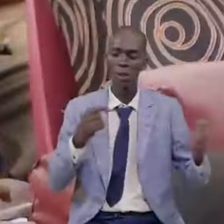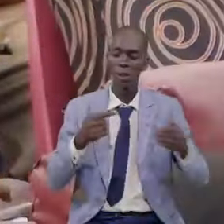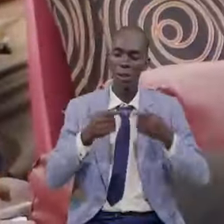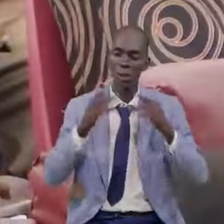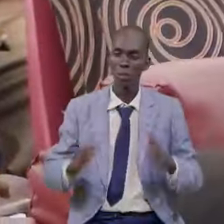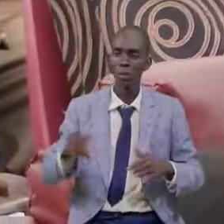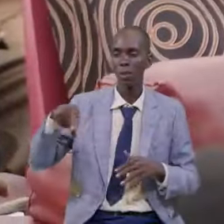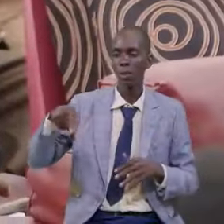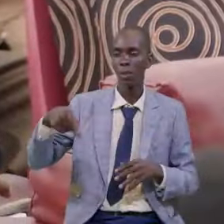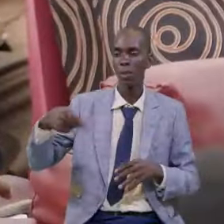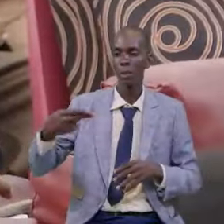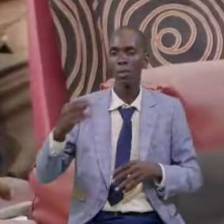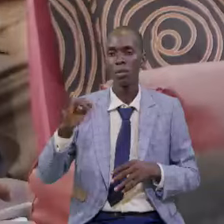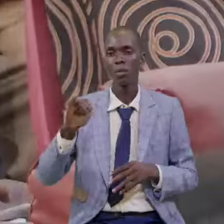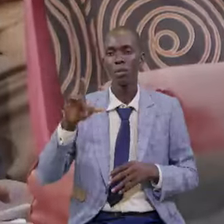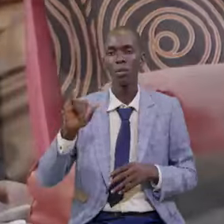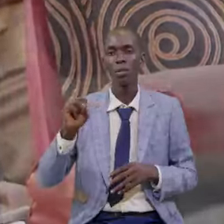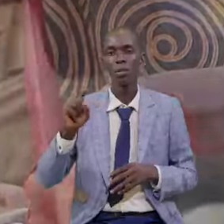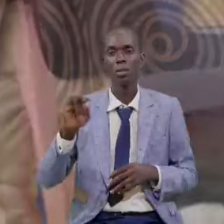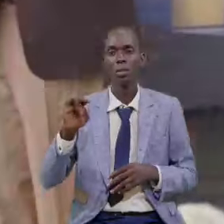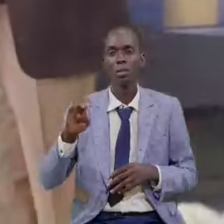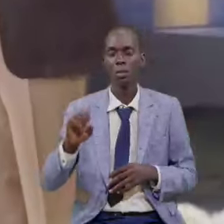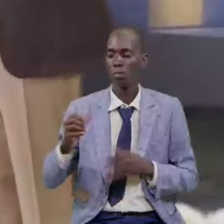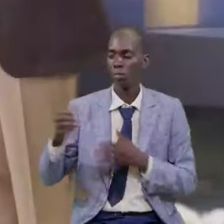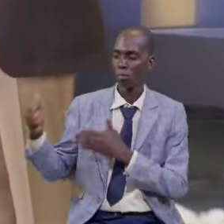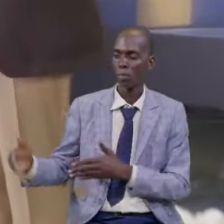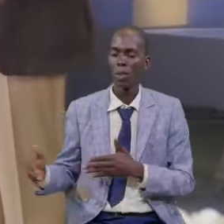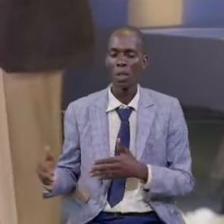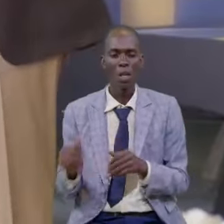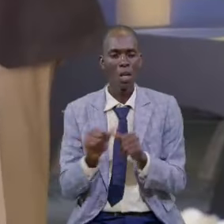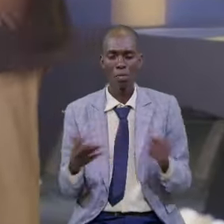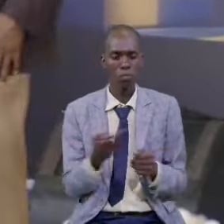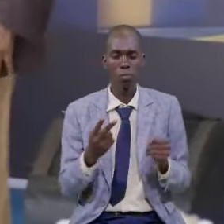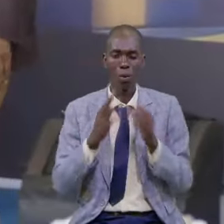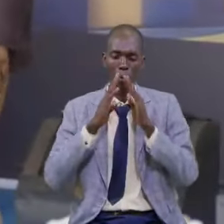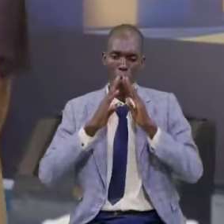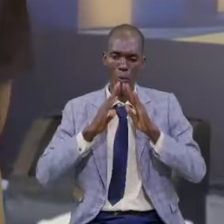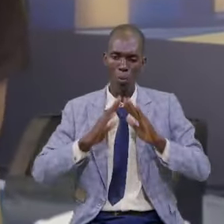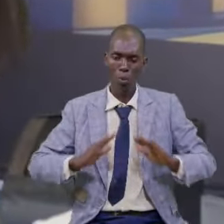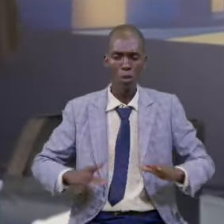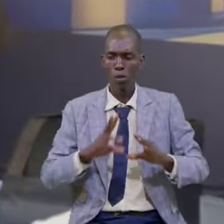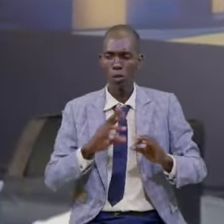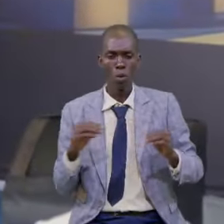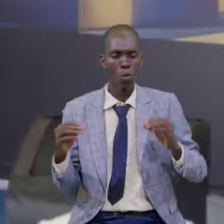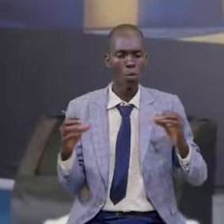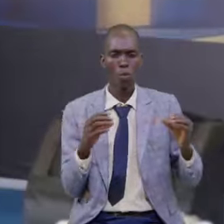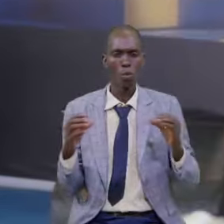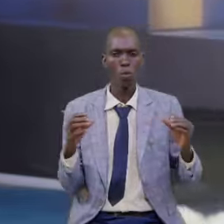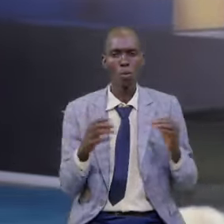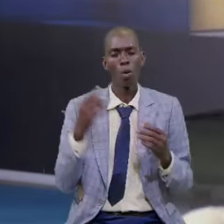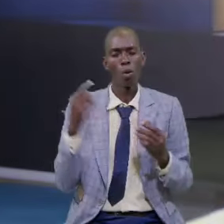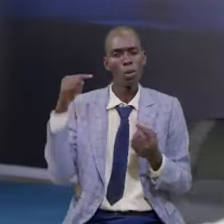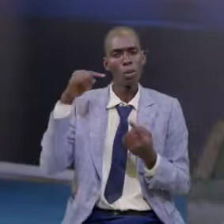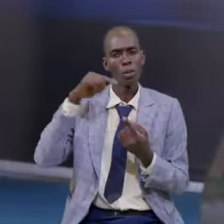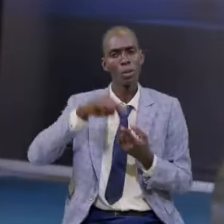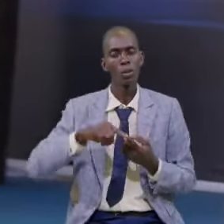And everything was quiet until somebody took the initiative and came out in front of the